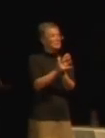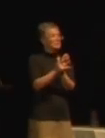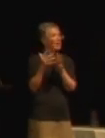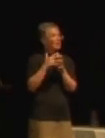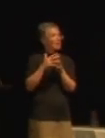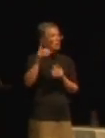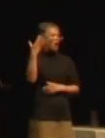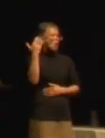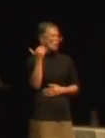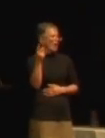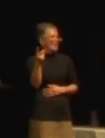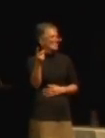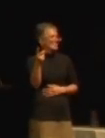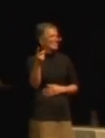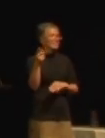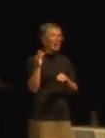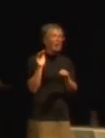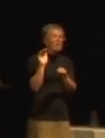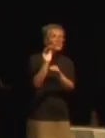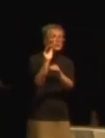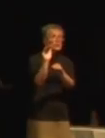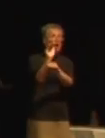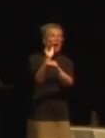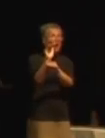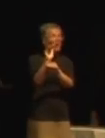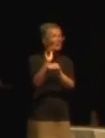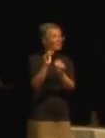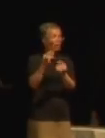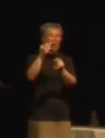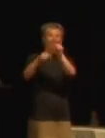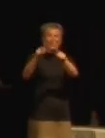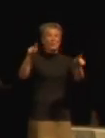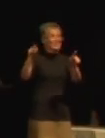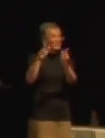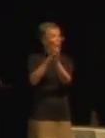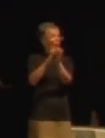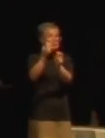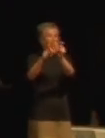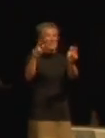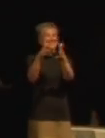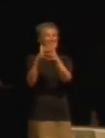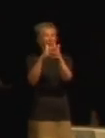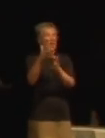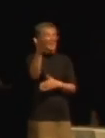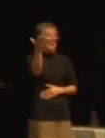that the pipeline for future librarians is only slightly more diverse than the workforce. This isn't good